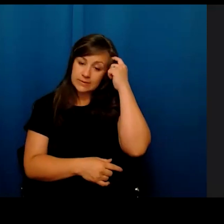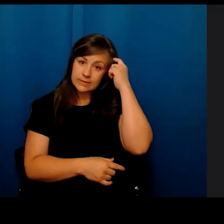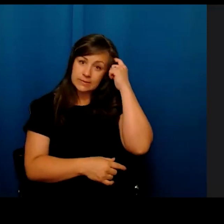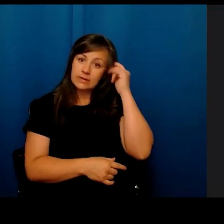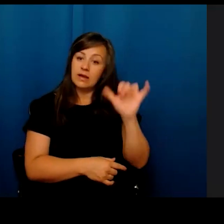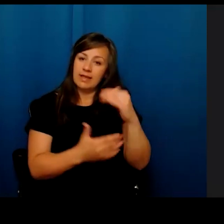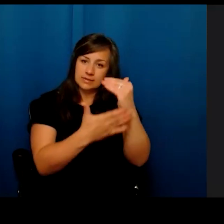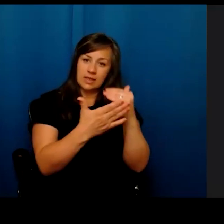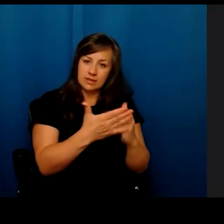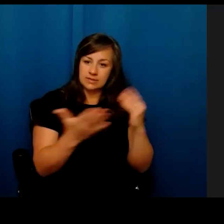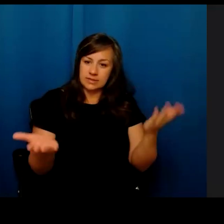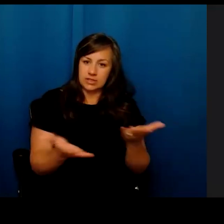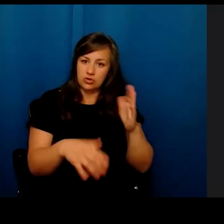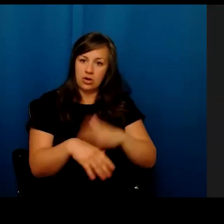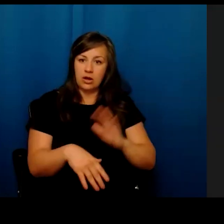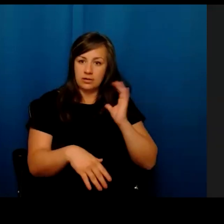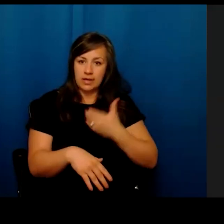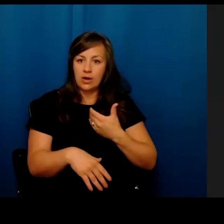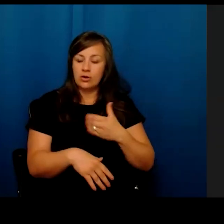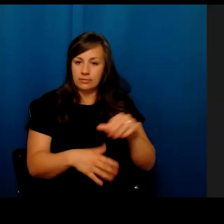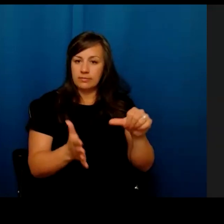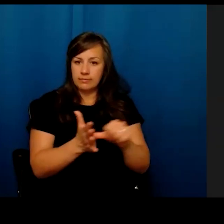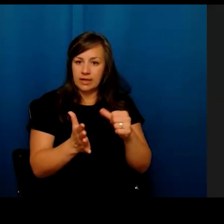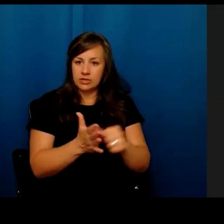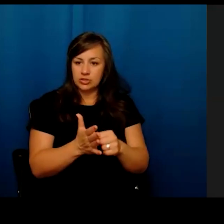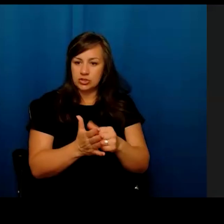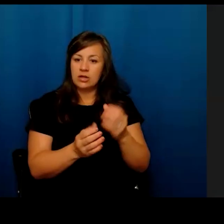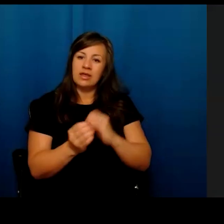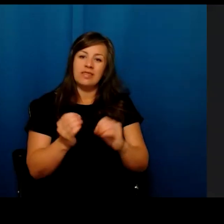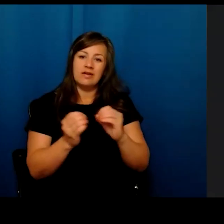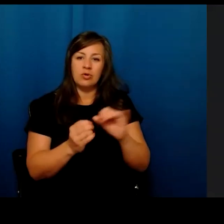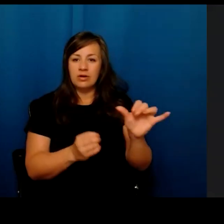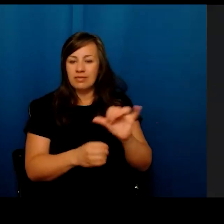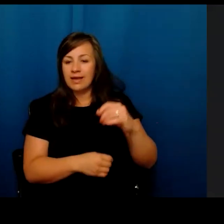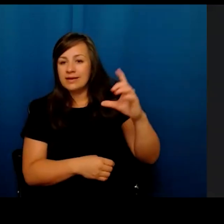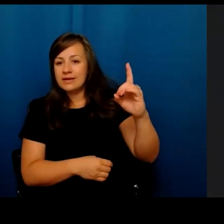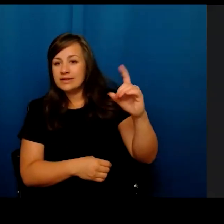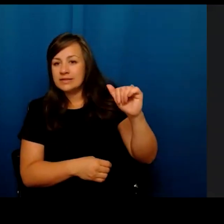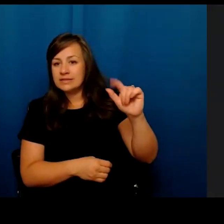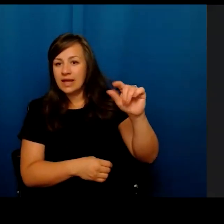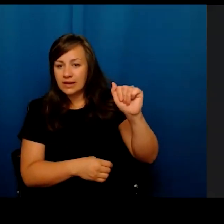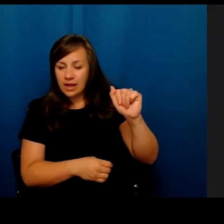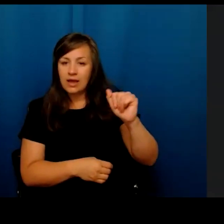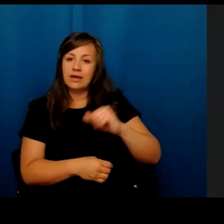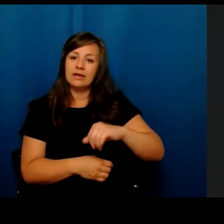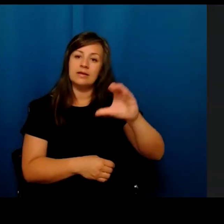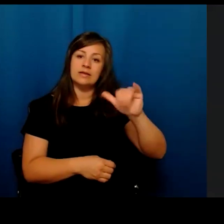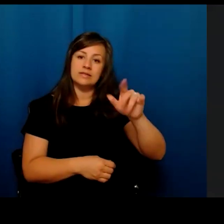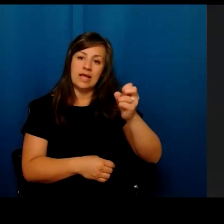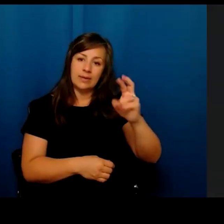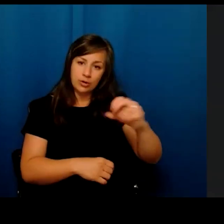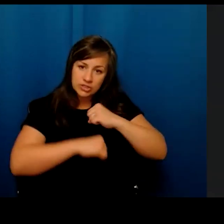Those are listed on our page. They tend to be more information systems like data analytics, cybersecurity,